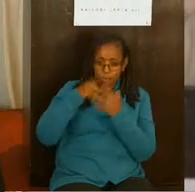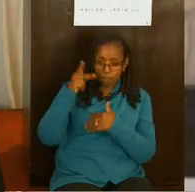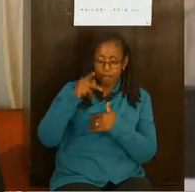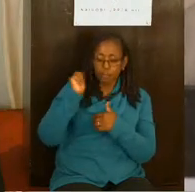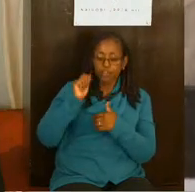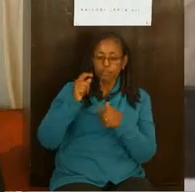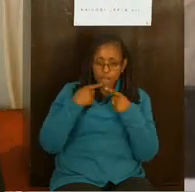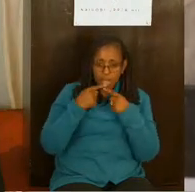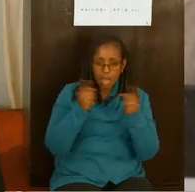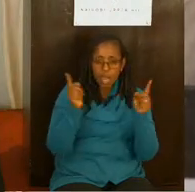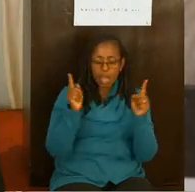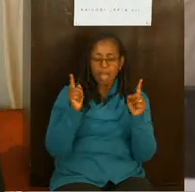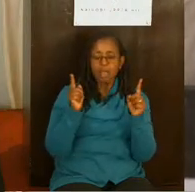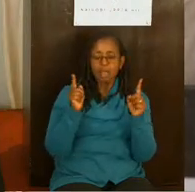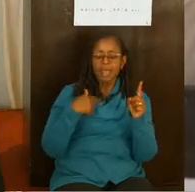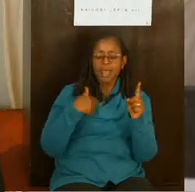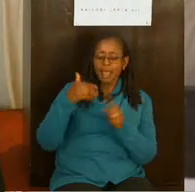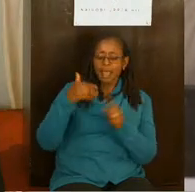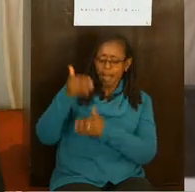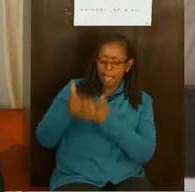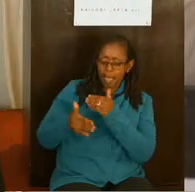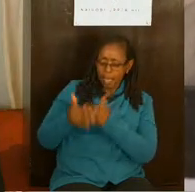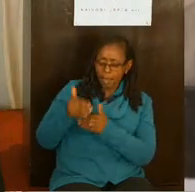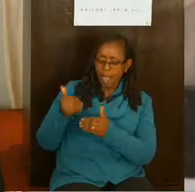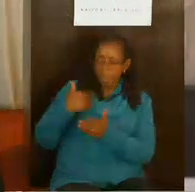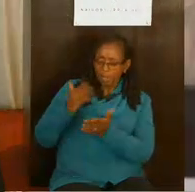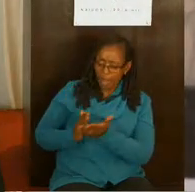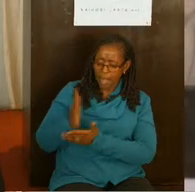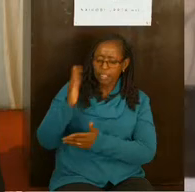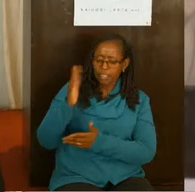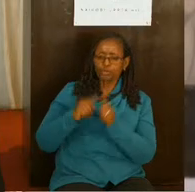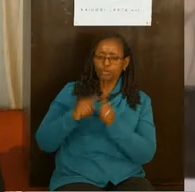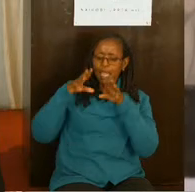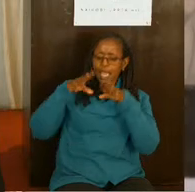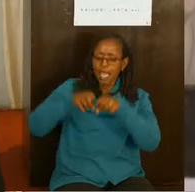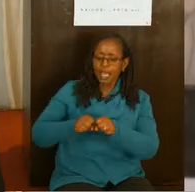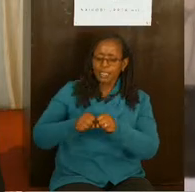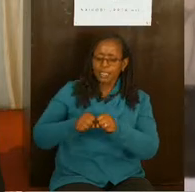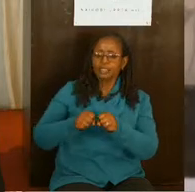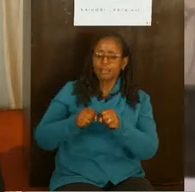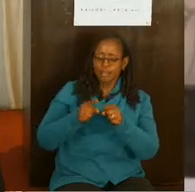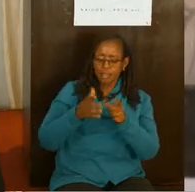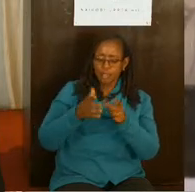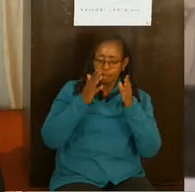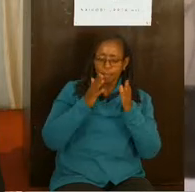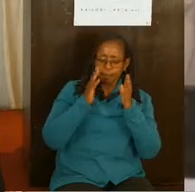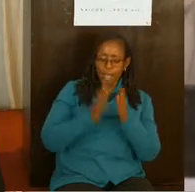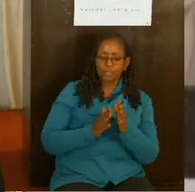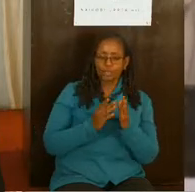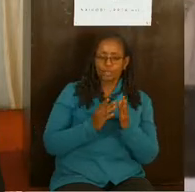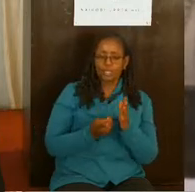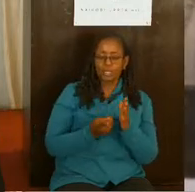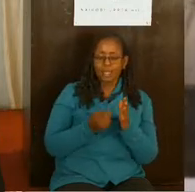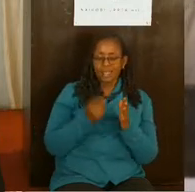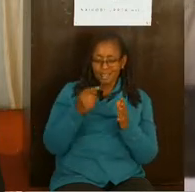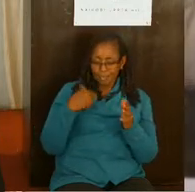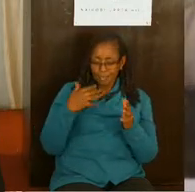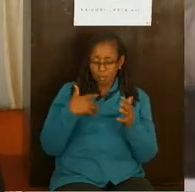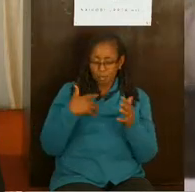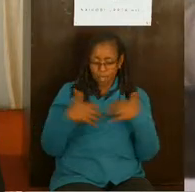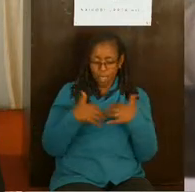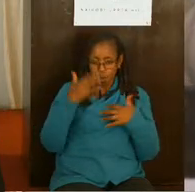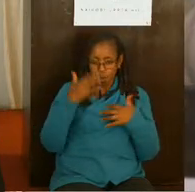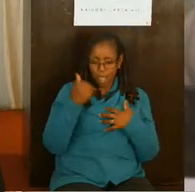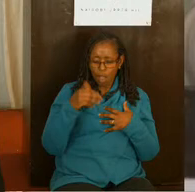declare that the neighbors have a right to inherit the person it was the fear because all the